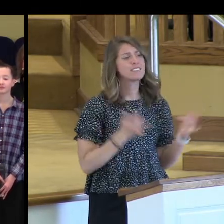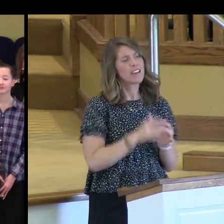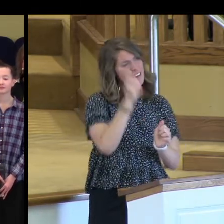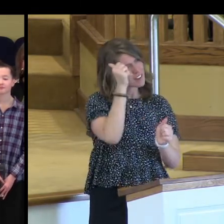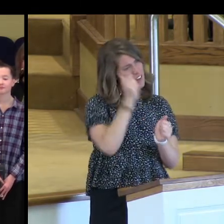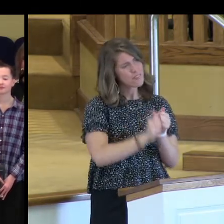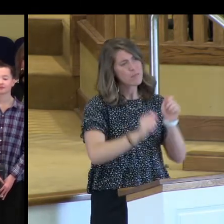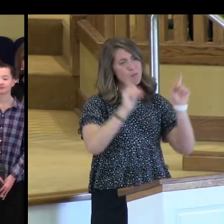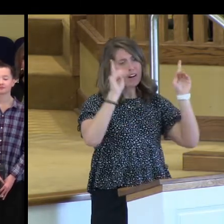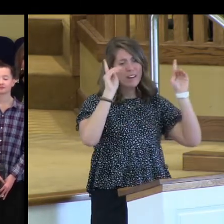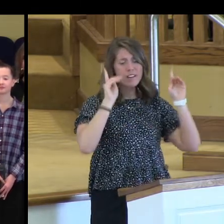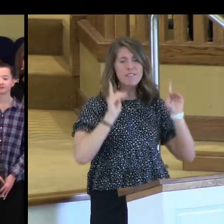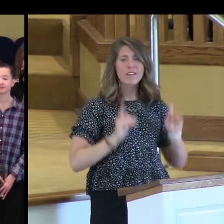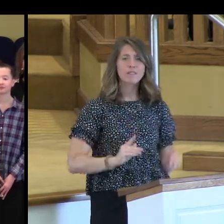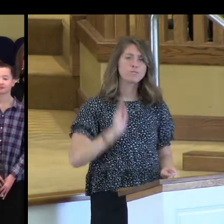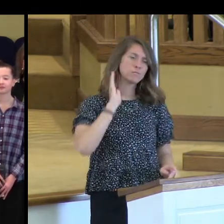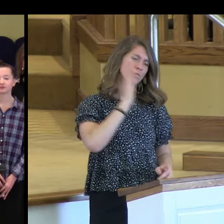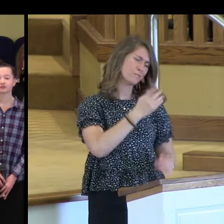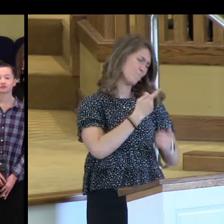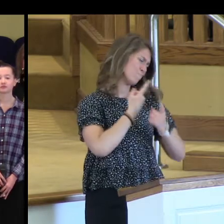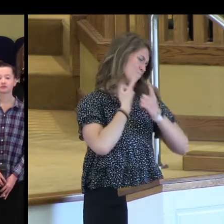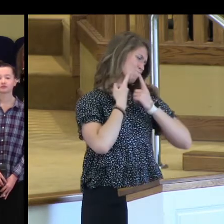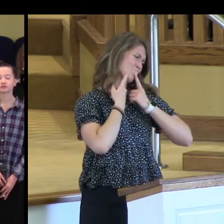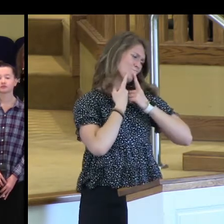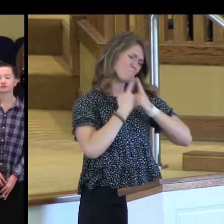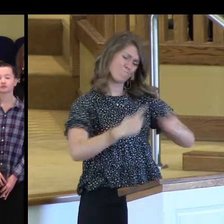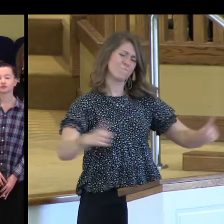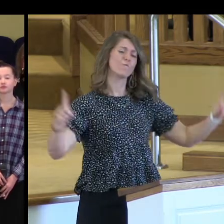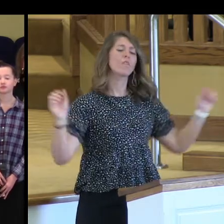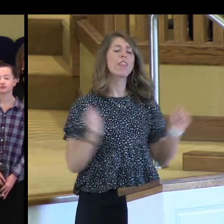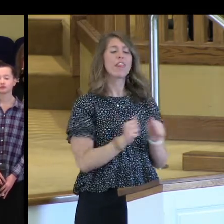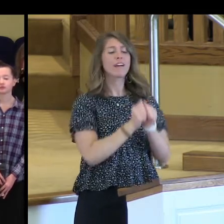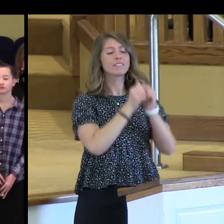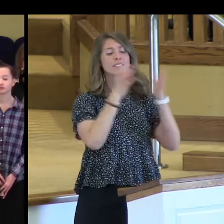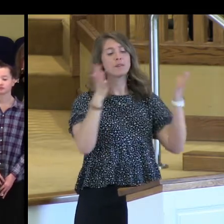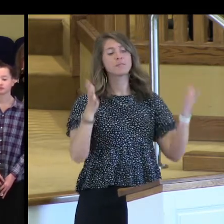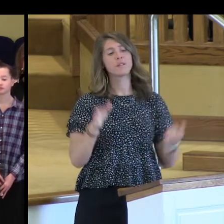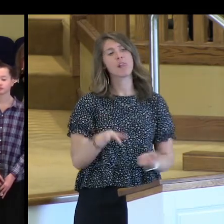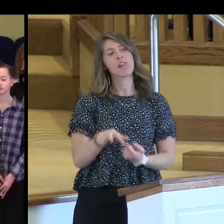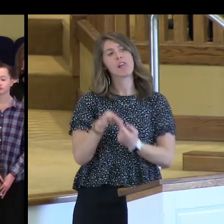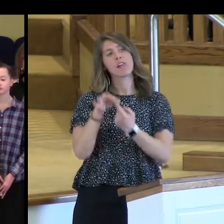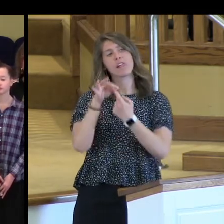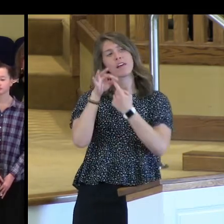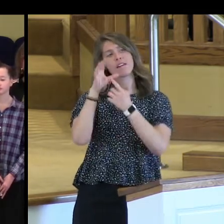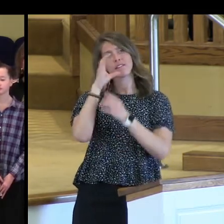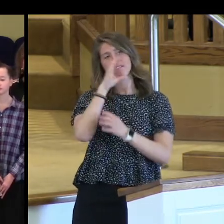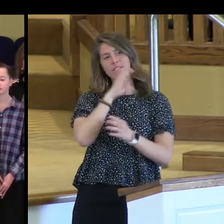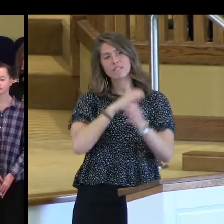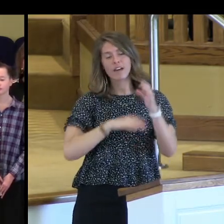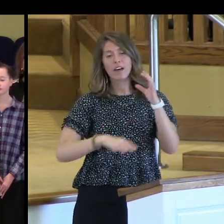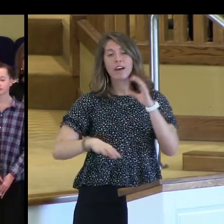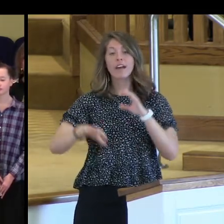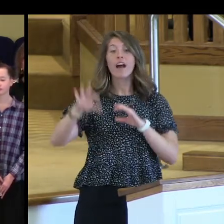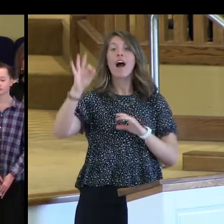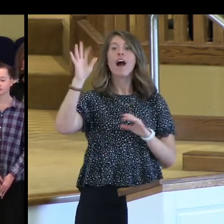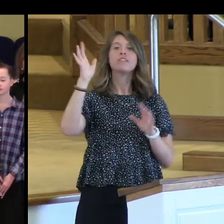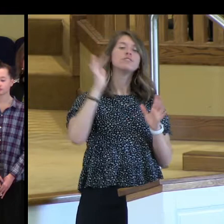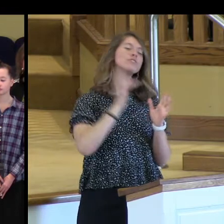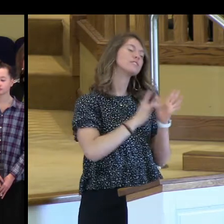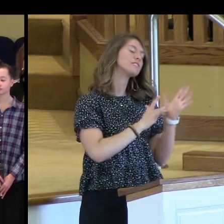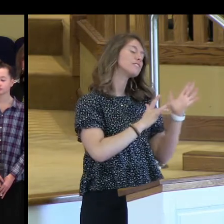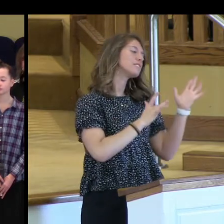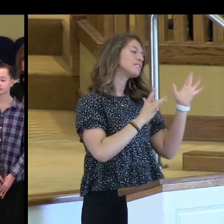minds. And every one of them will say, without exception, that they find